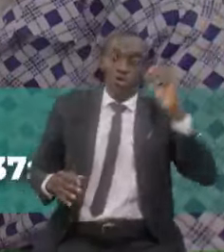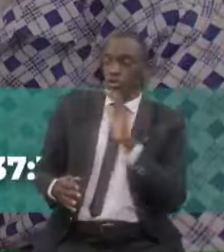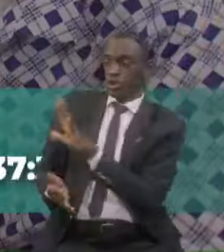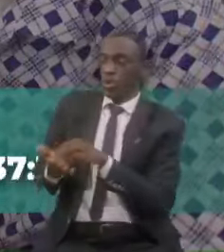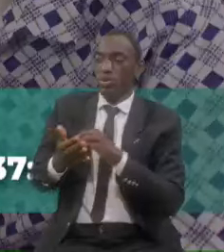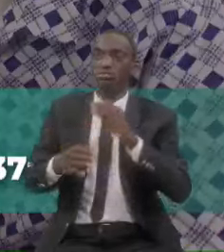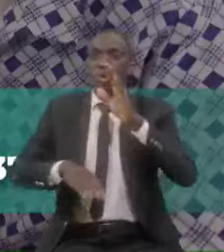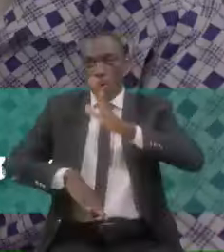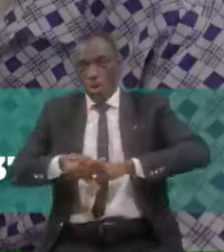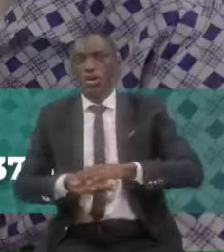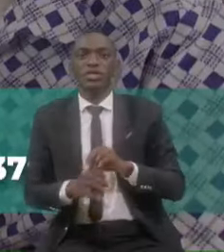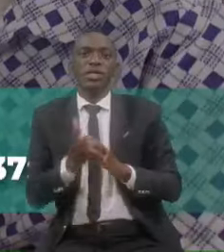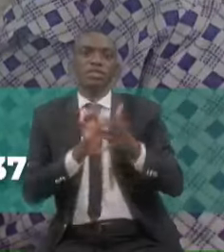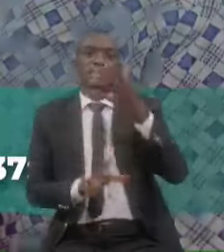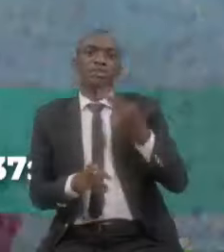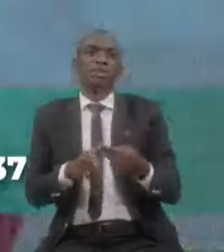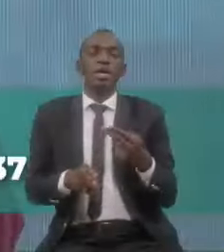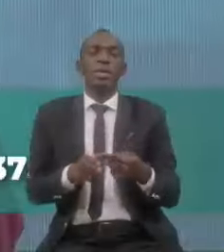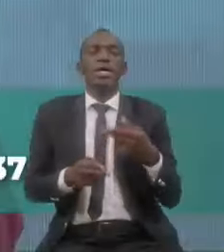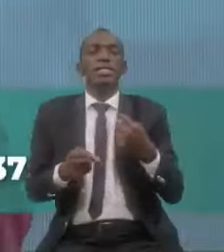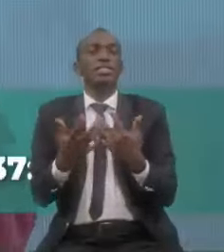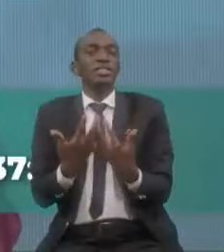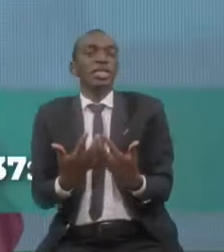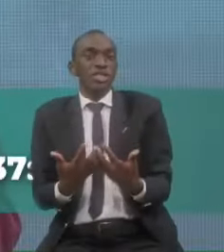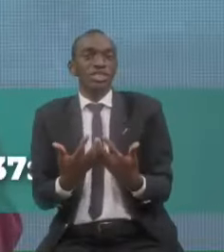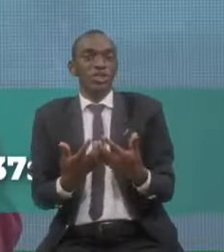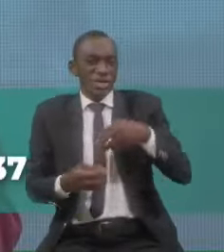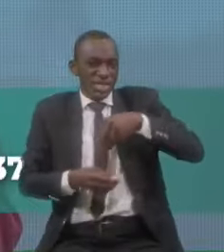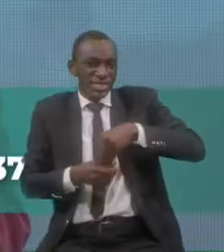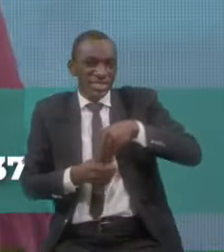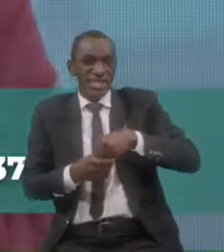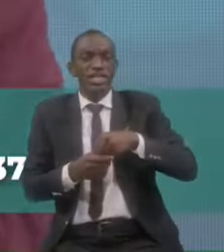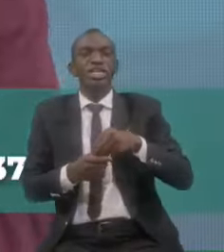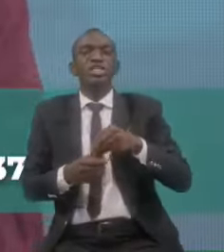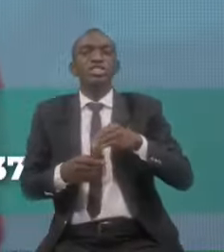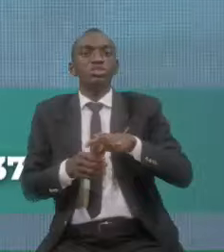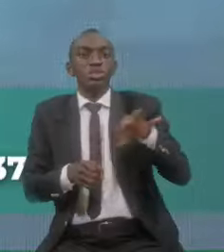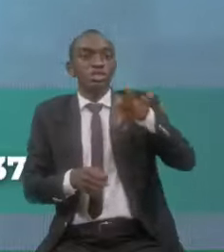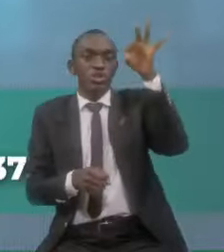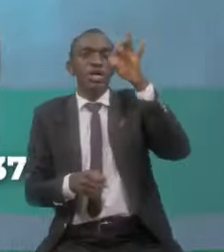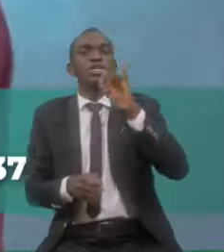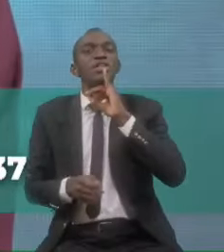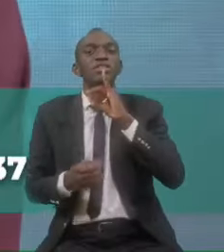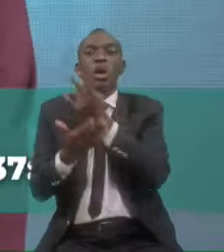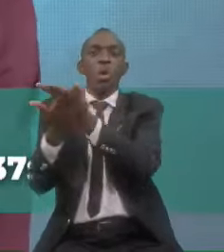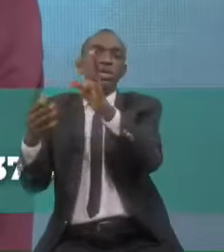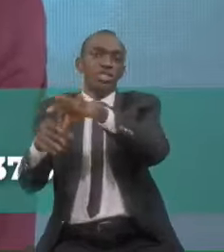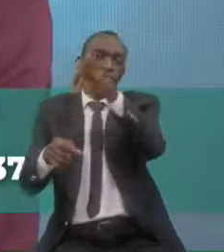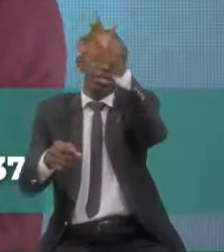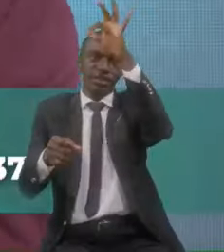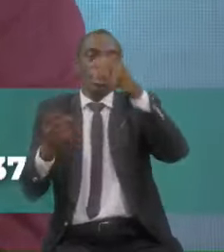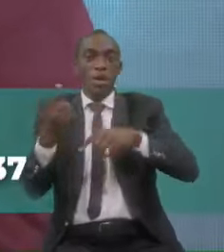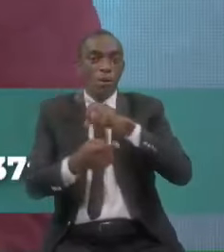The generator spiritually is the Holy Spirit. When you see that everything is